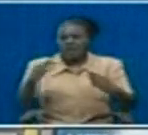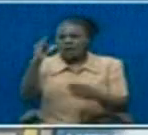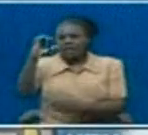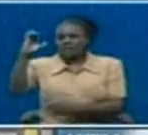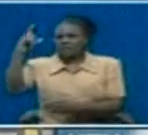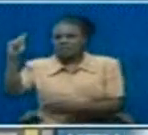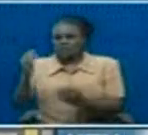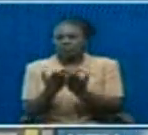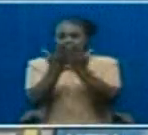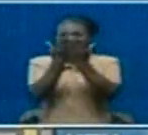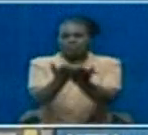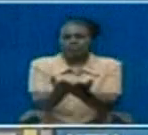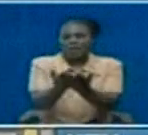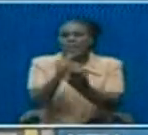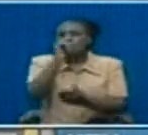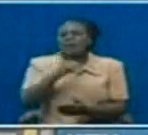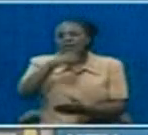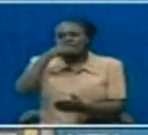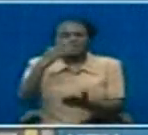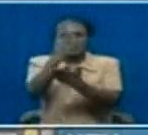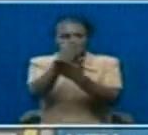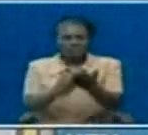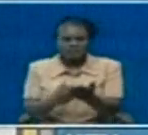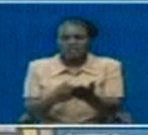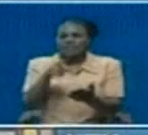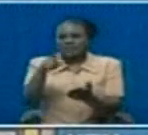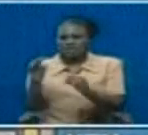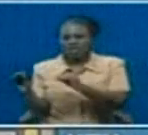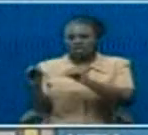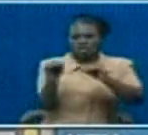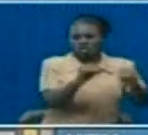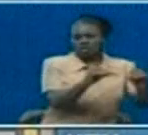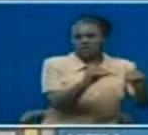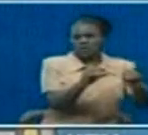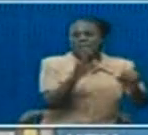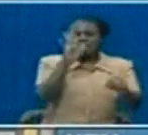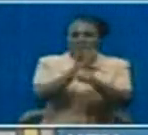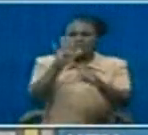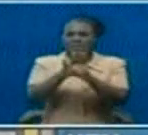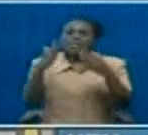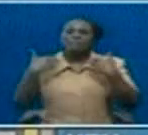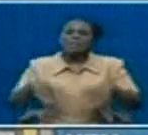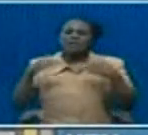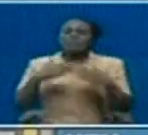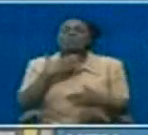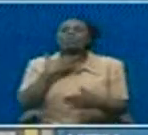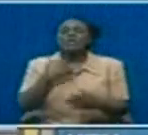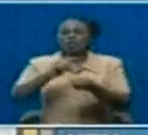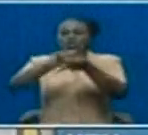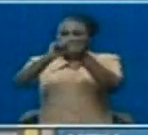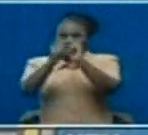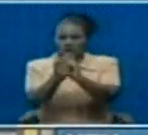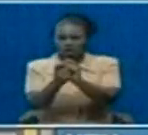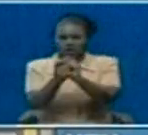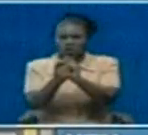facilities to be delivered by the private sector. Your Excellency, this is a paradigm shift, and very many people are having to make adjustments.